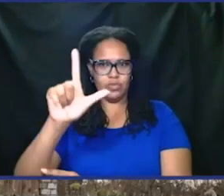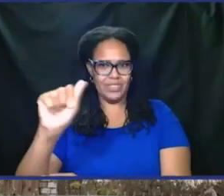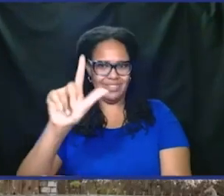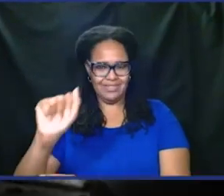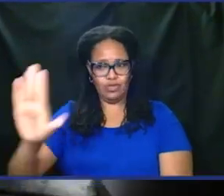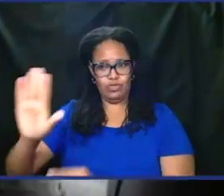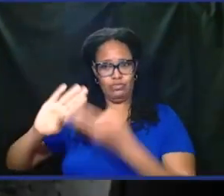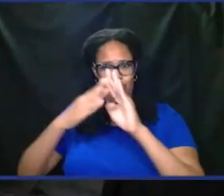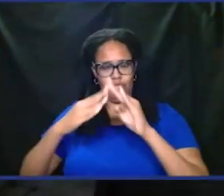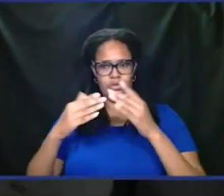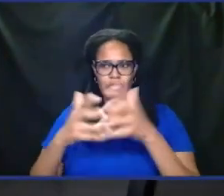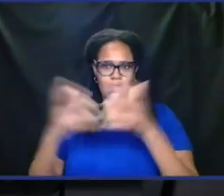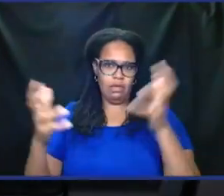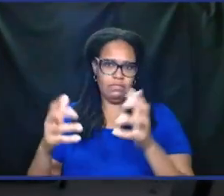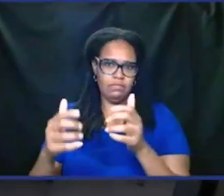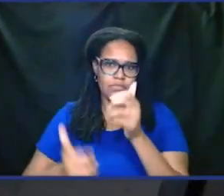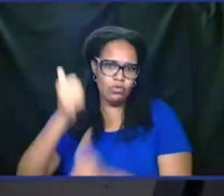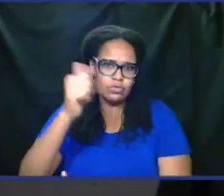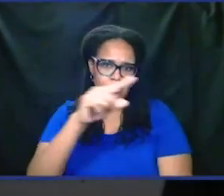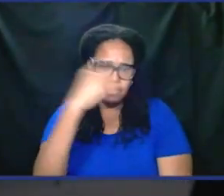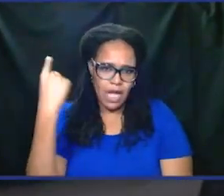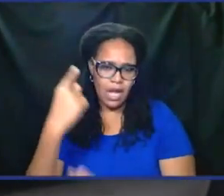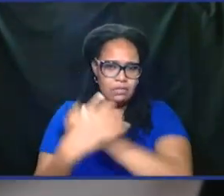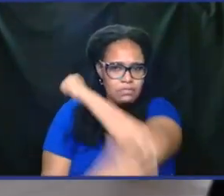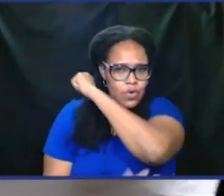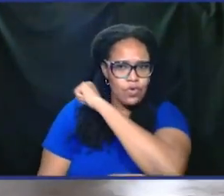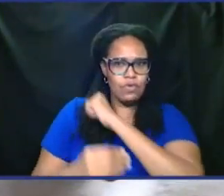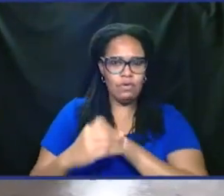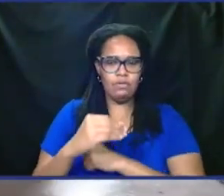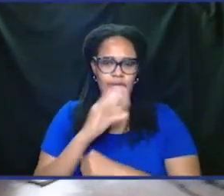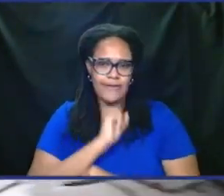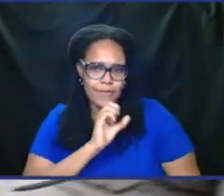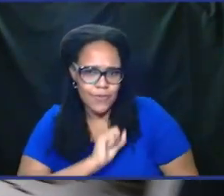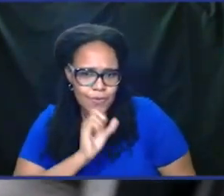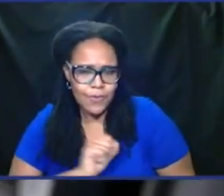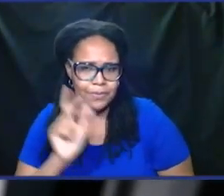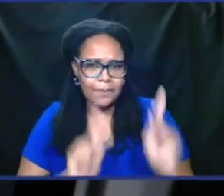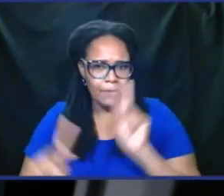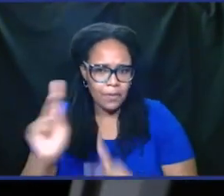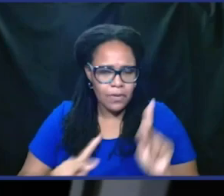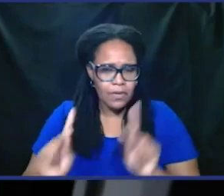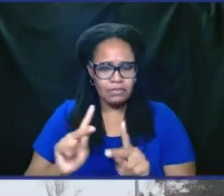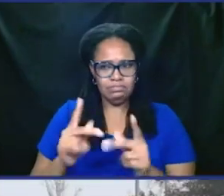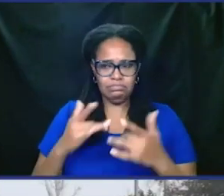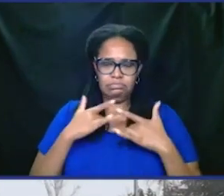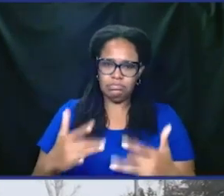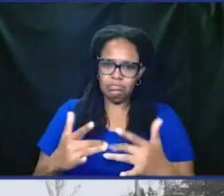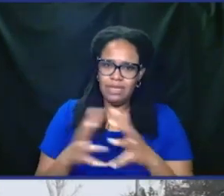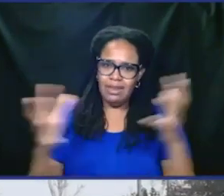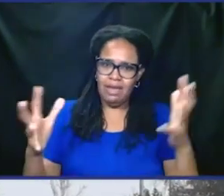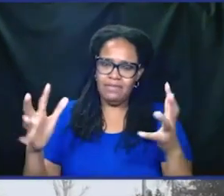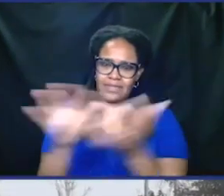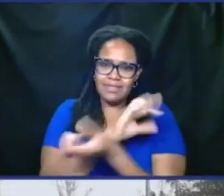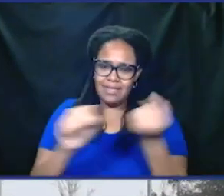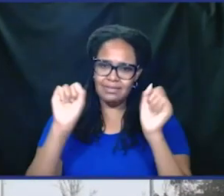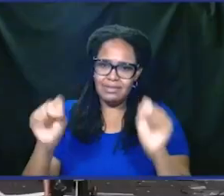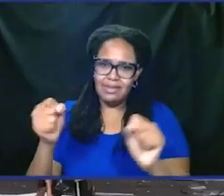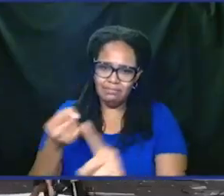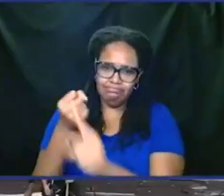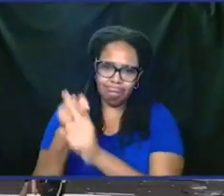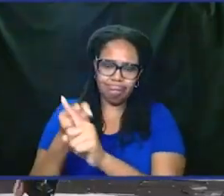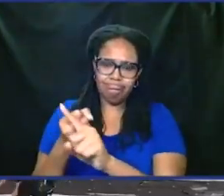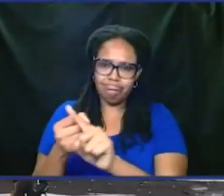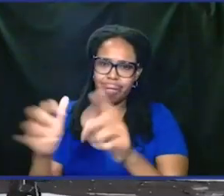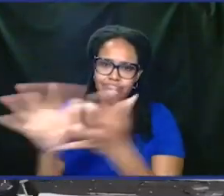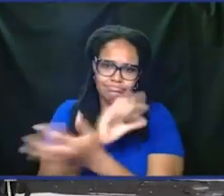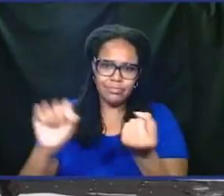mostly Black, mostly poor and elderly, and therefore very vulnerable in every disaster. After the storm, Ms. Muhammad established